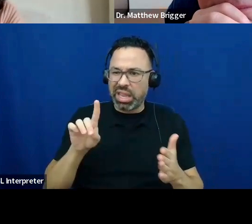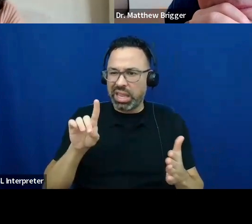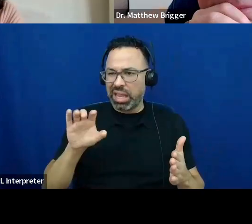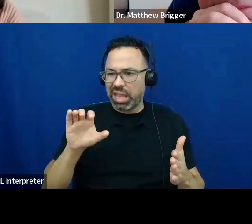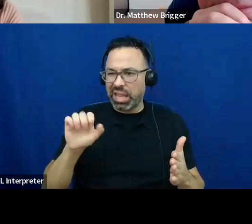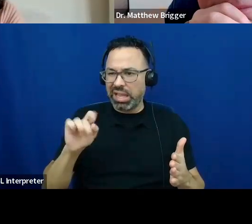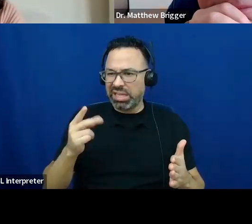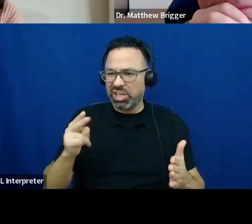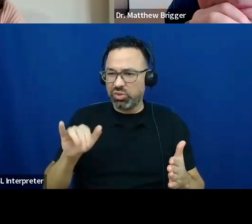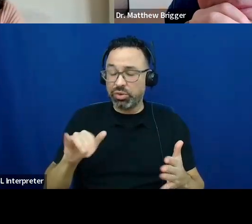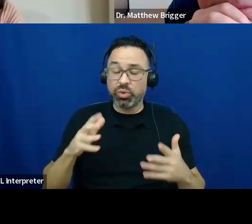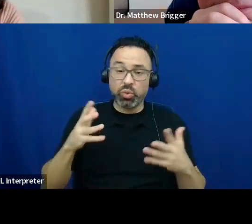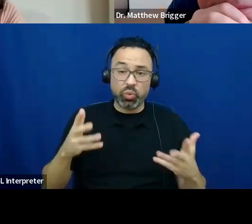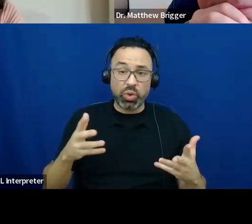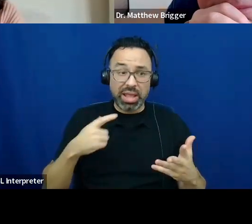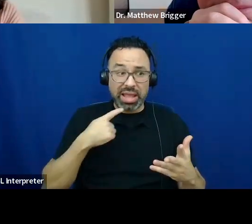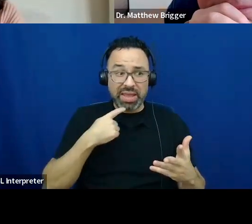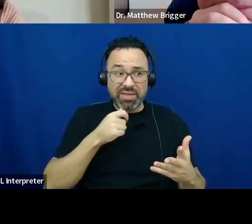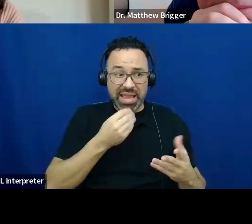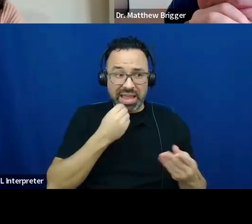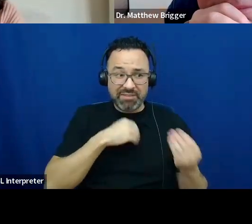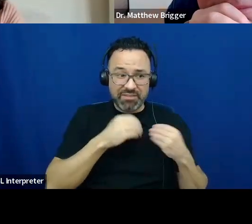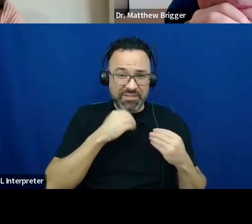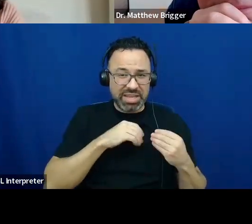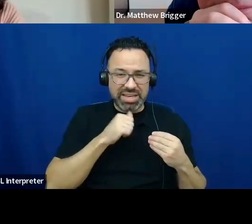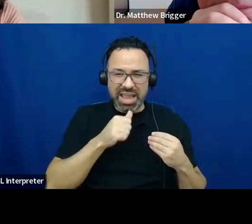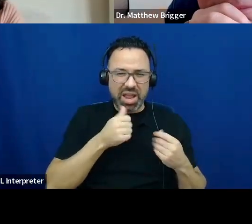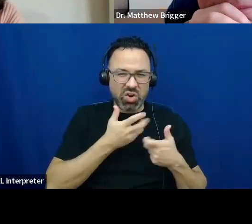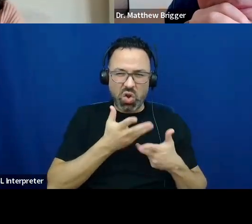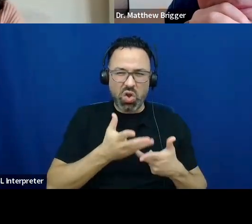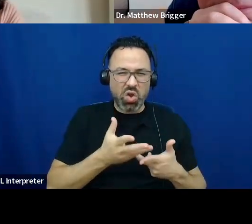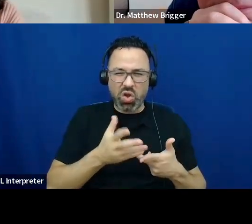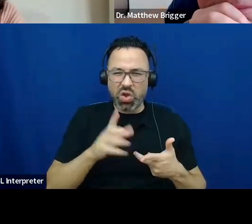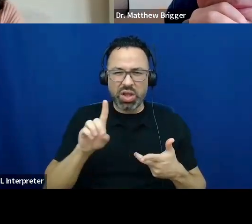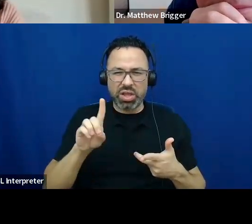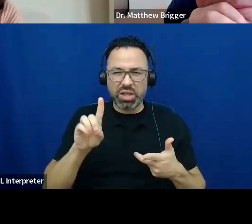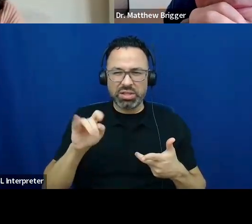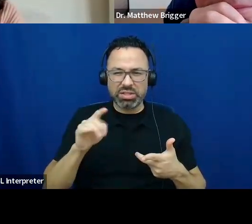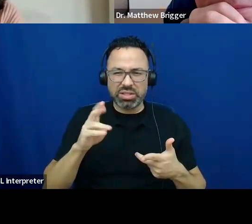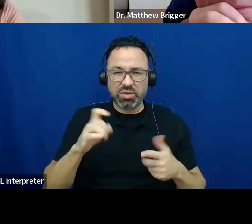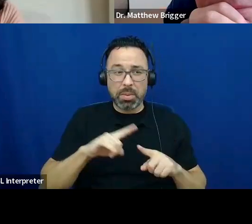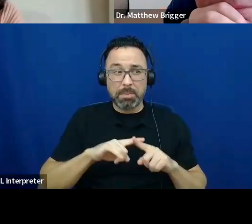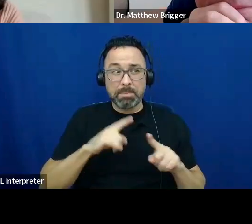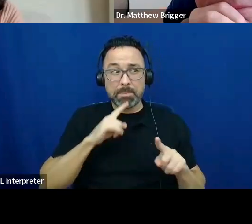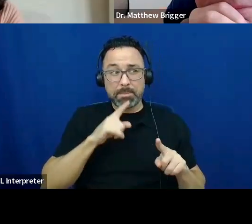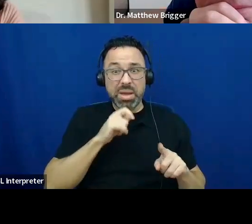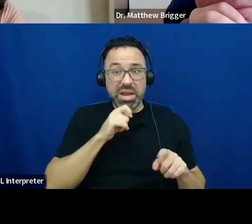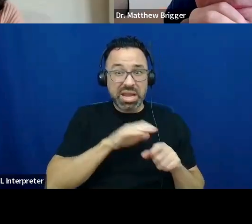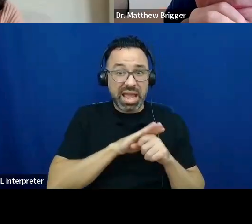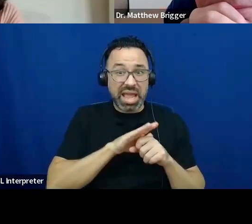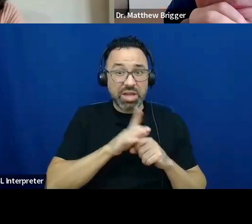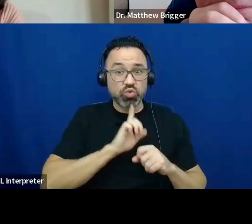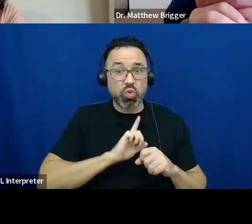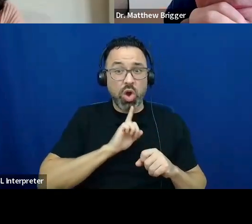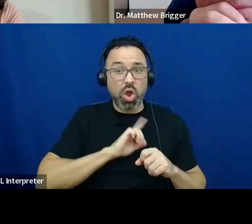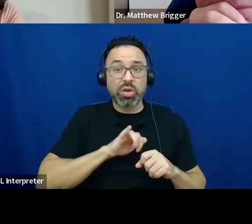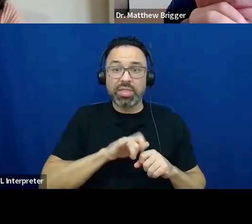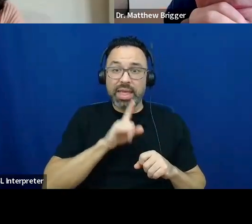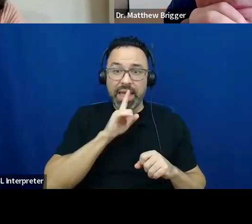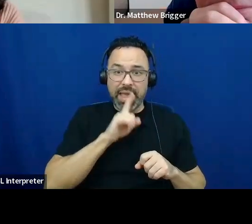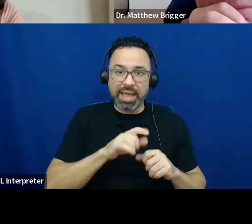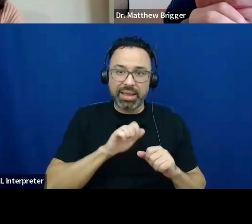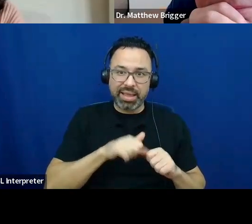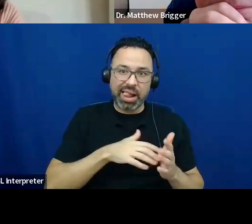So lack of oral feeding doesn't cause dystrophy, but lack of swallowing does. So you